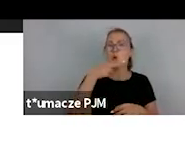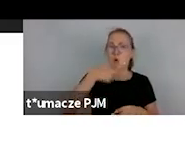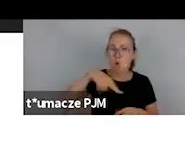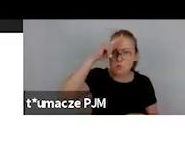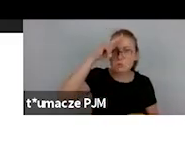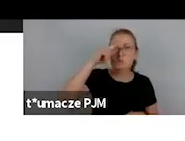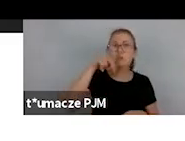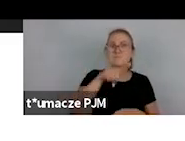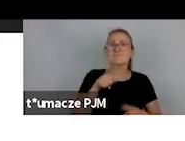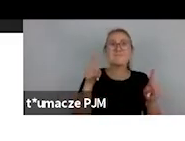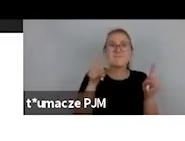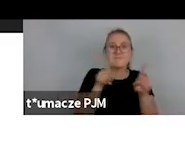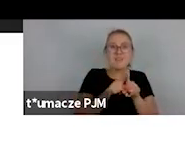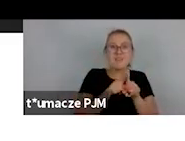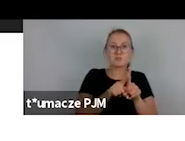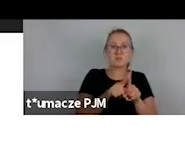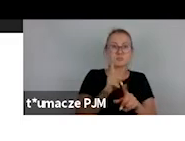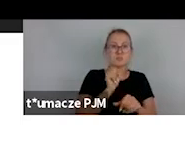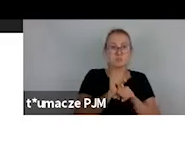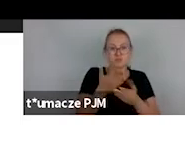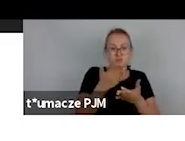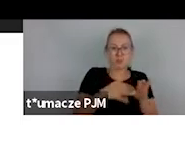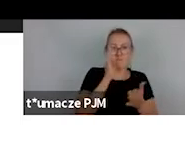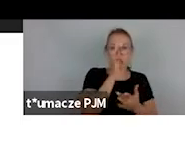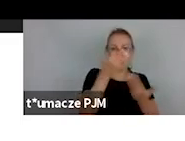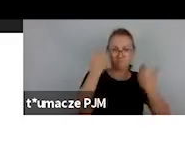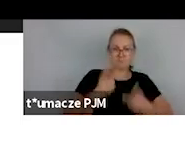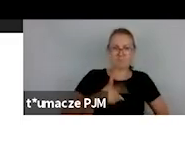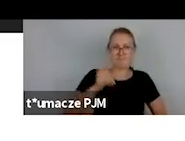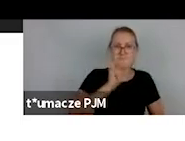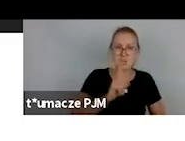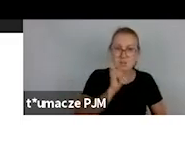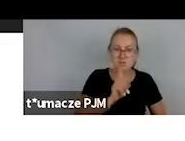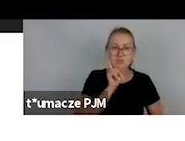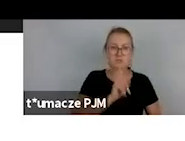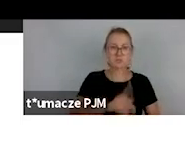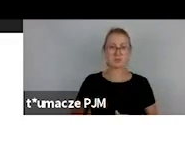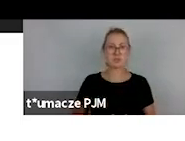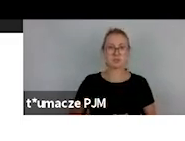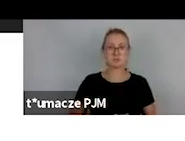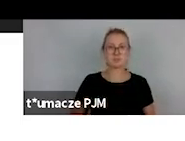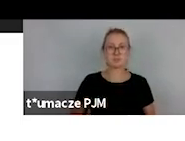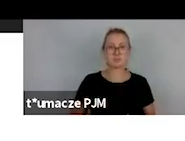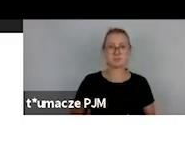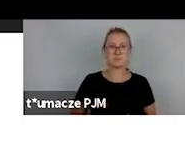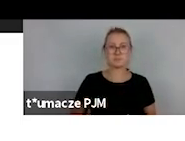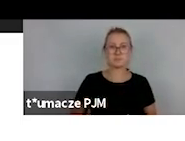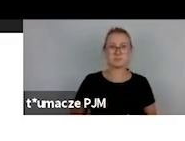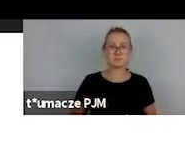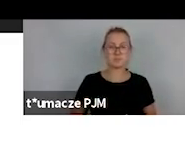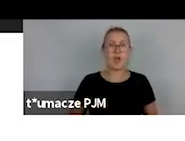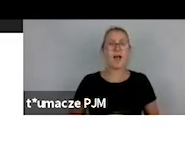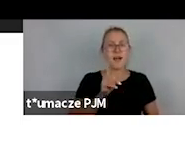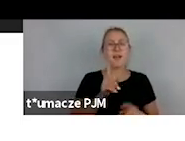broad campaigns, three broad strategies at the community level, a lot of the same kind of public education